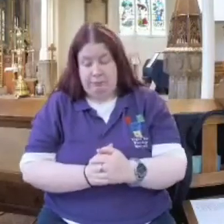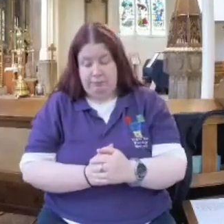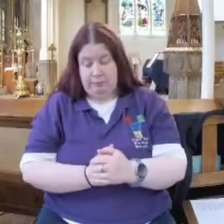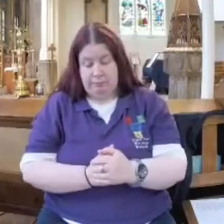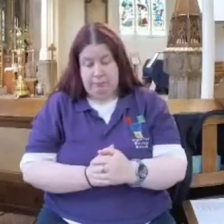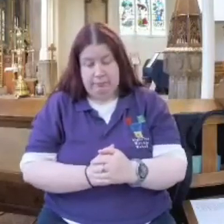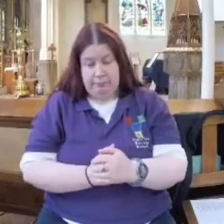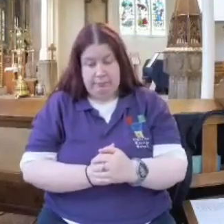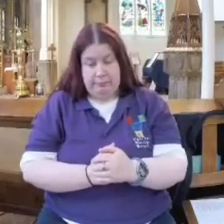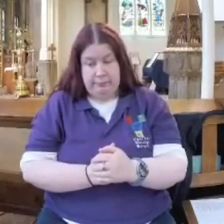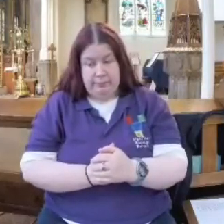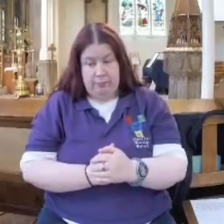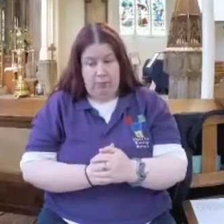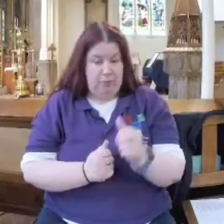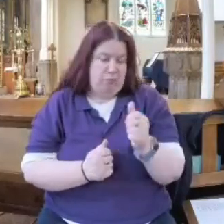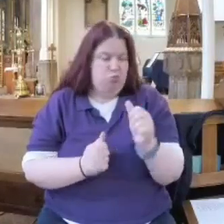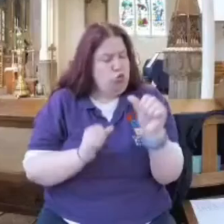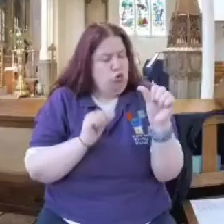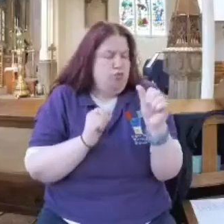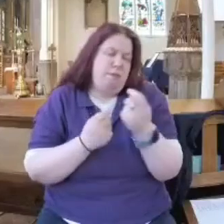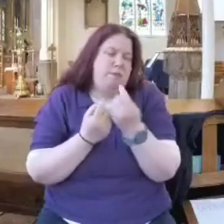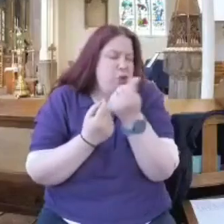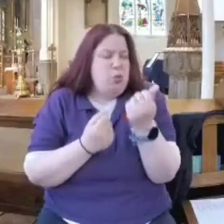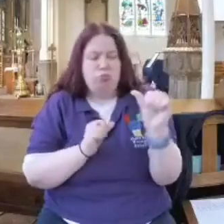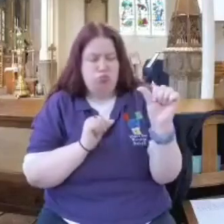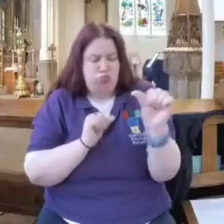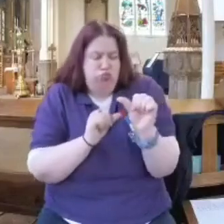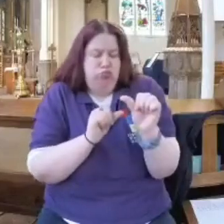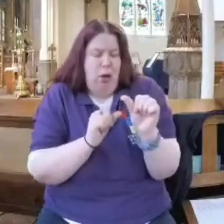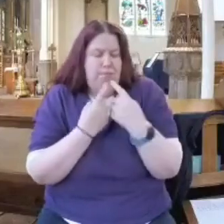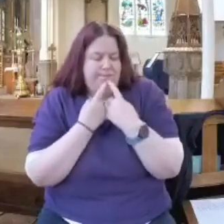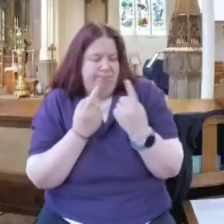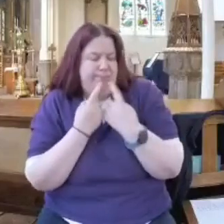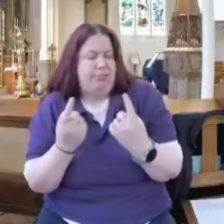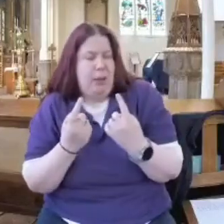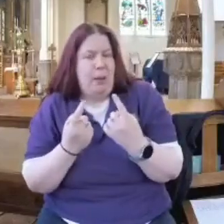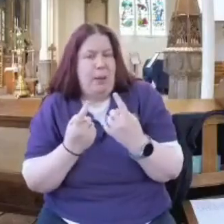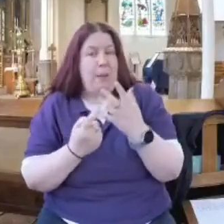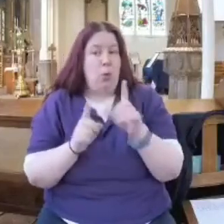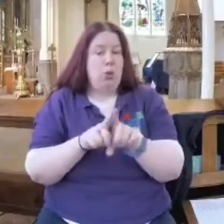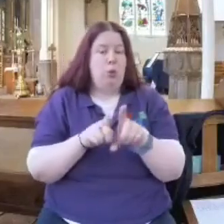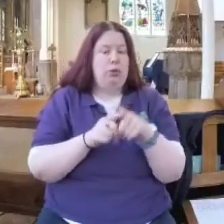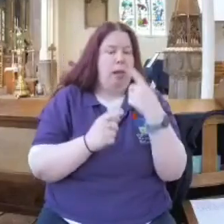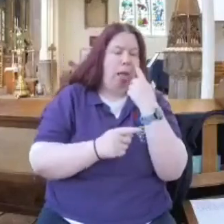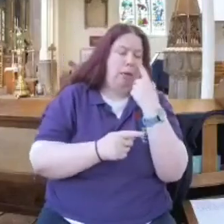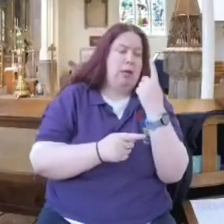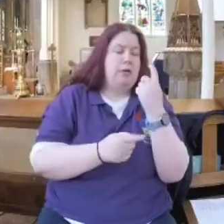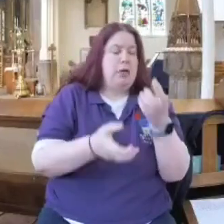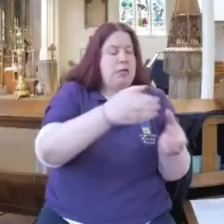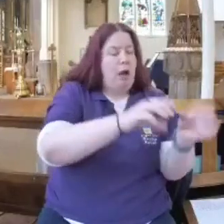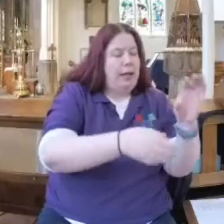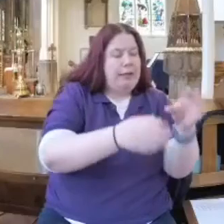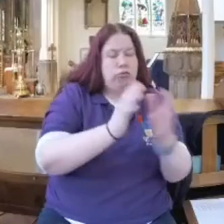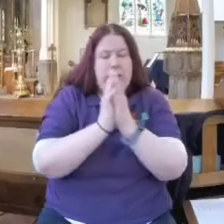paragraph, and I'll make a few short comments about it. But the main part will be about the science and religion debate and some